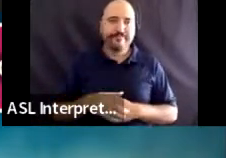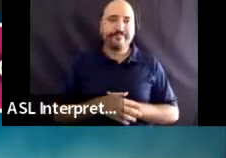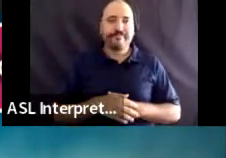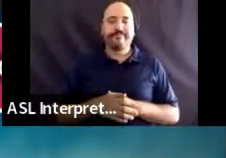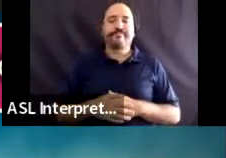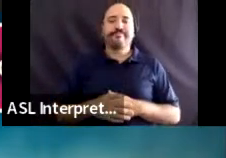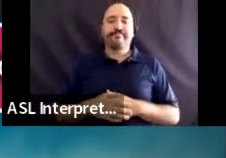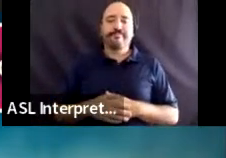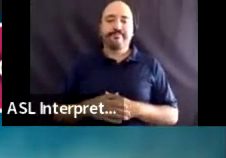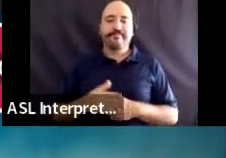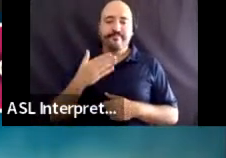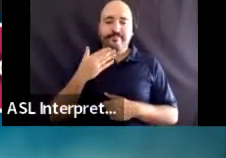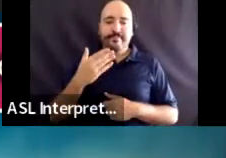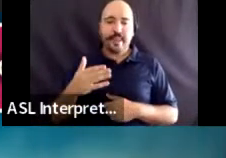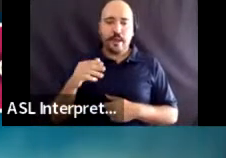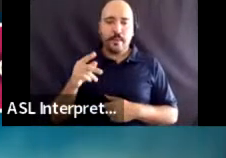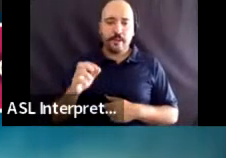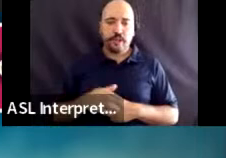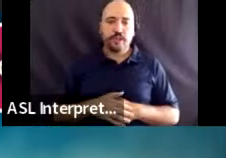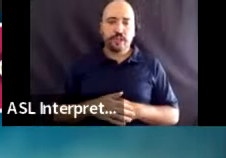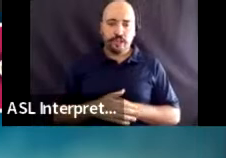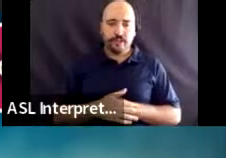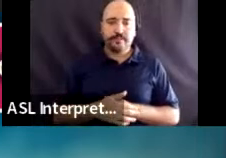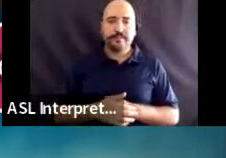Thank you, Peter.